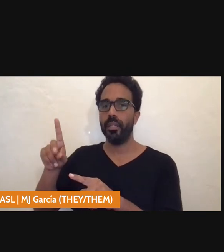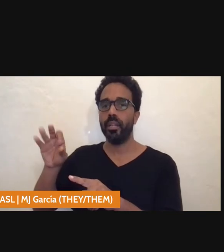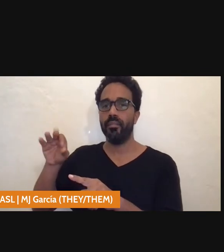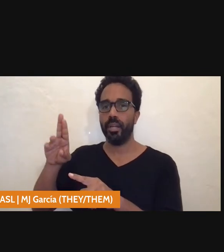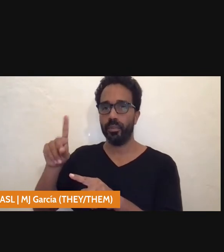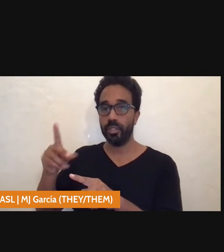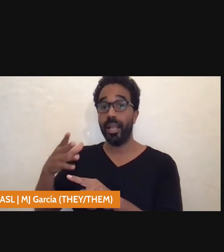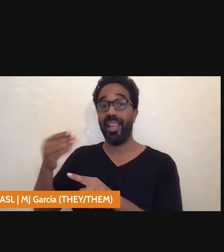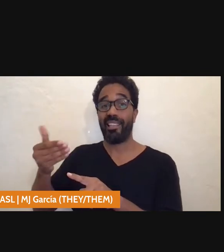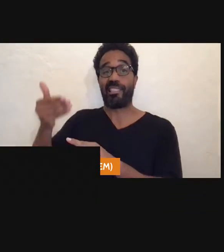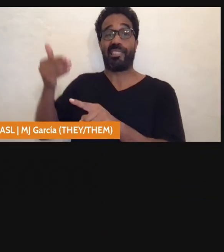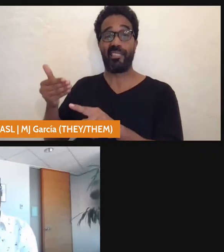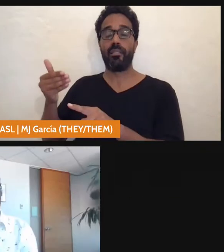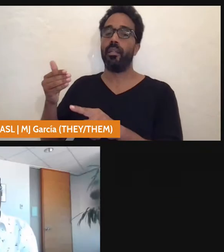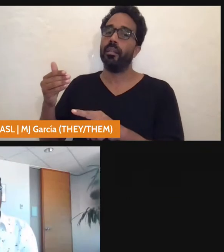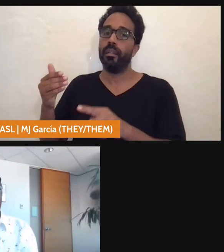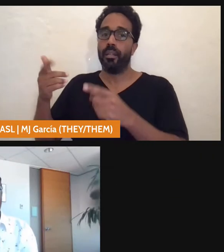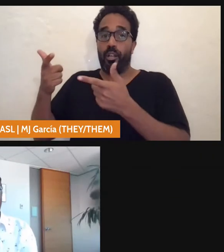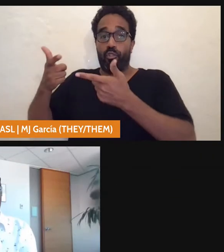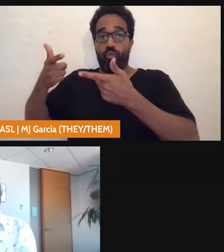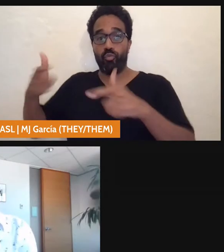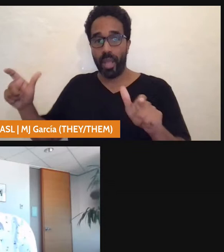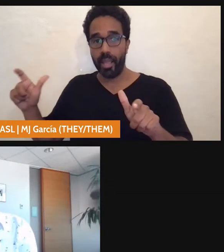Cleveland Partnership.